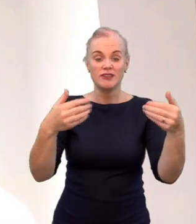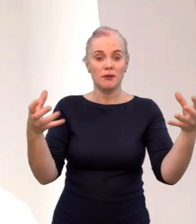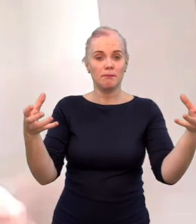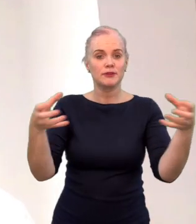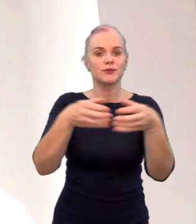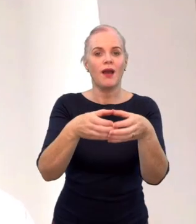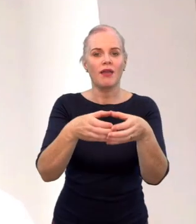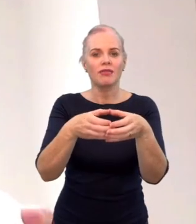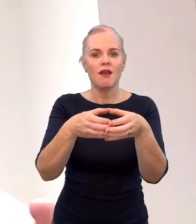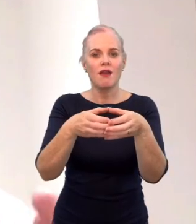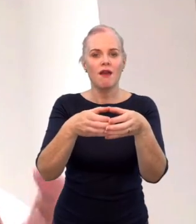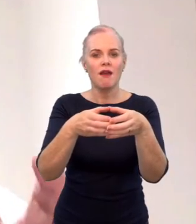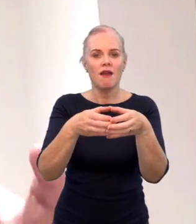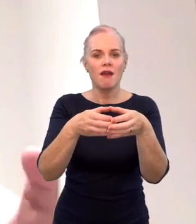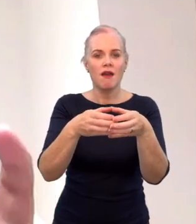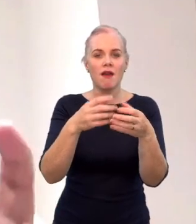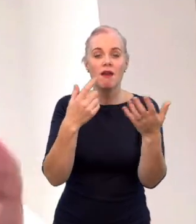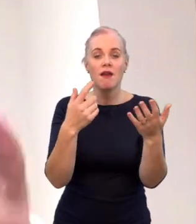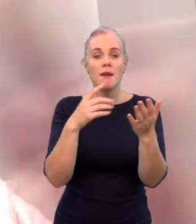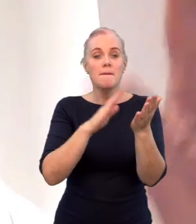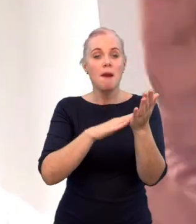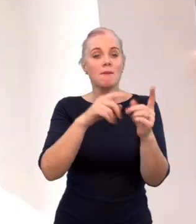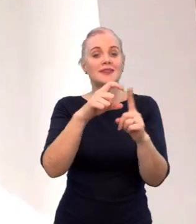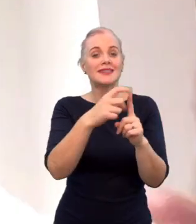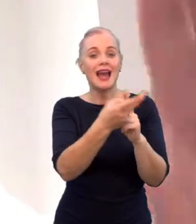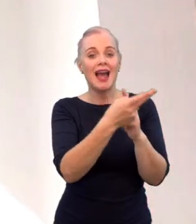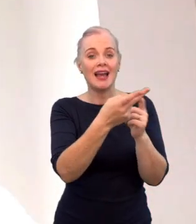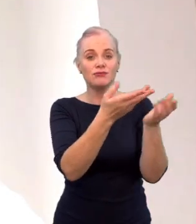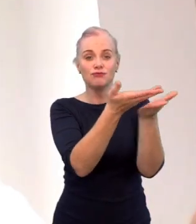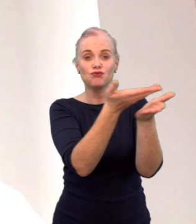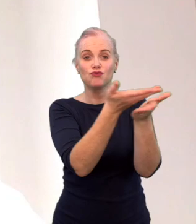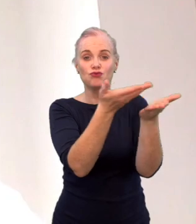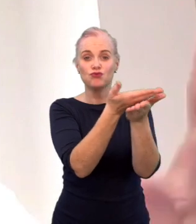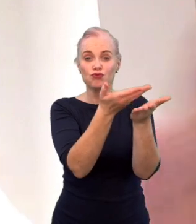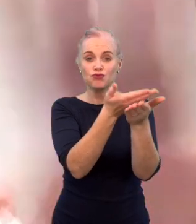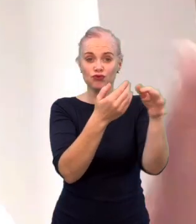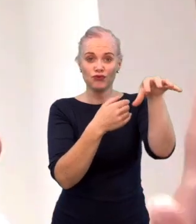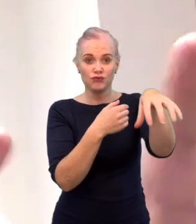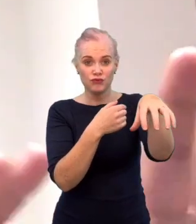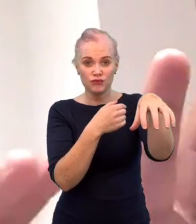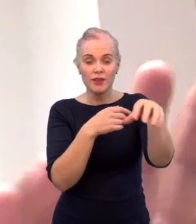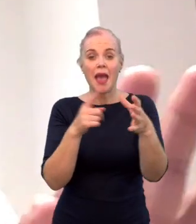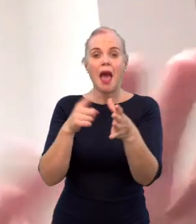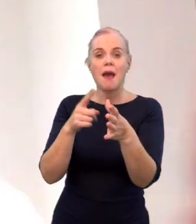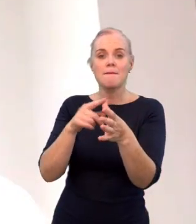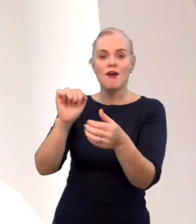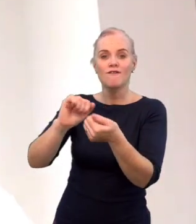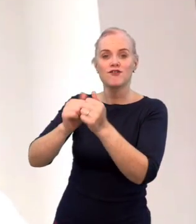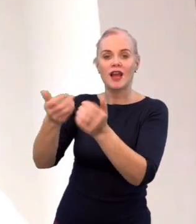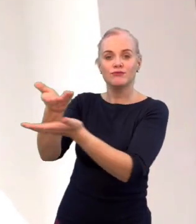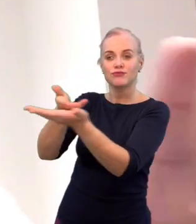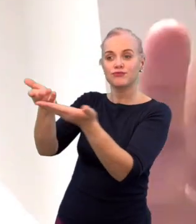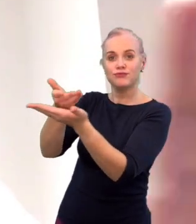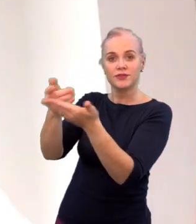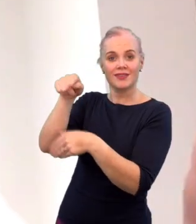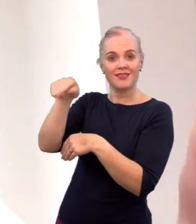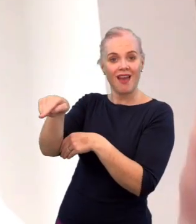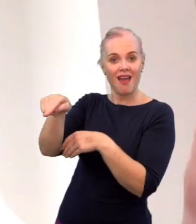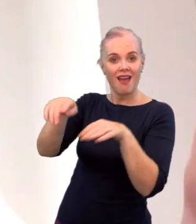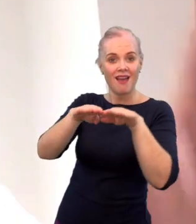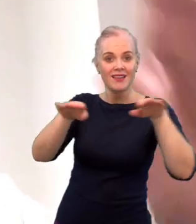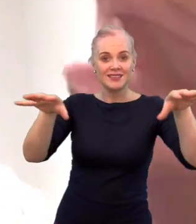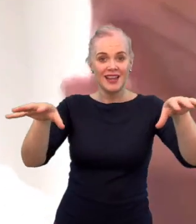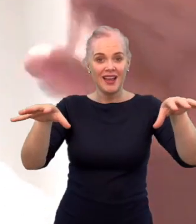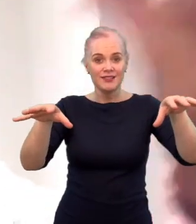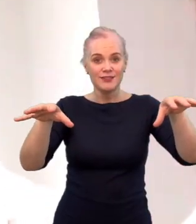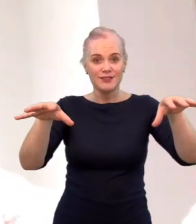and we've kind of put them together. So the dad and the mom are having one scene on one part of the stage, and actually Amber and her friends are talking another part of the